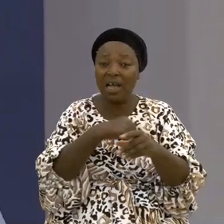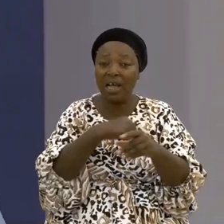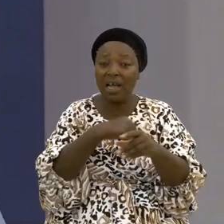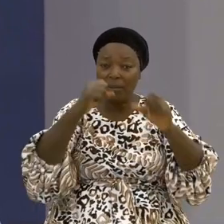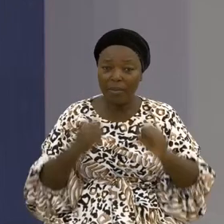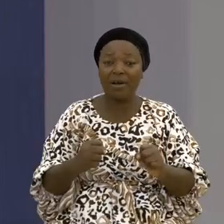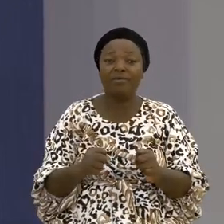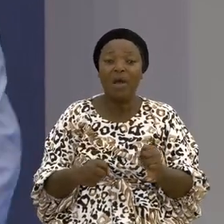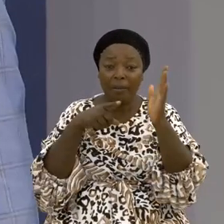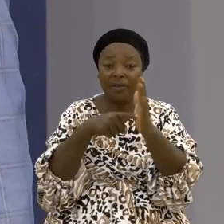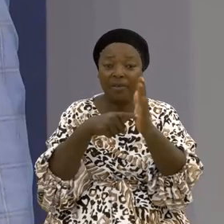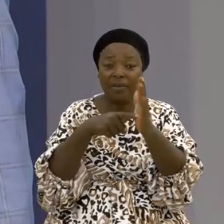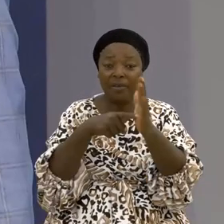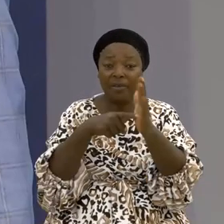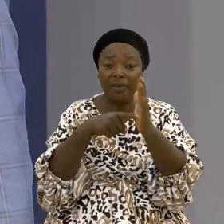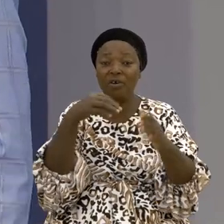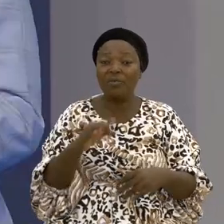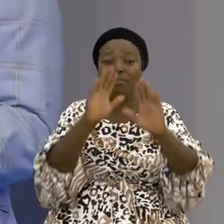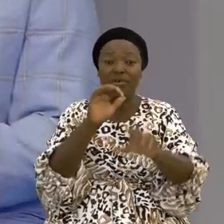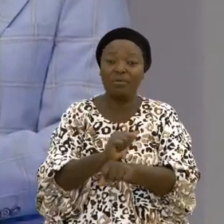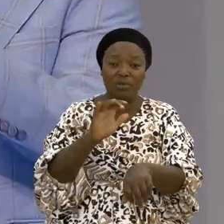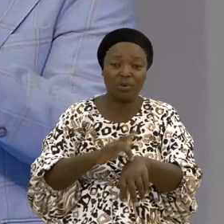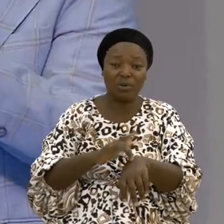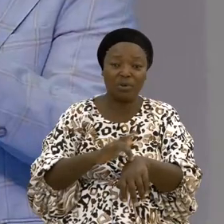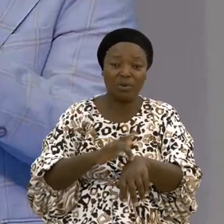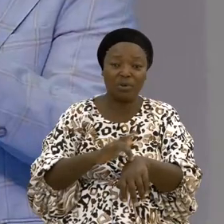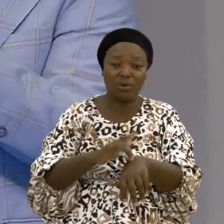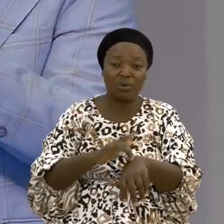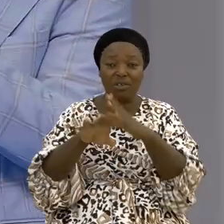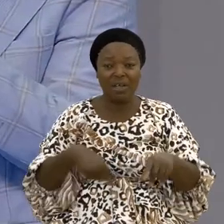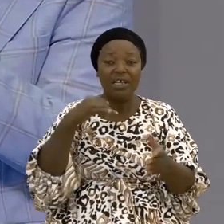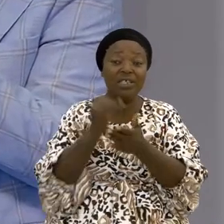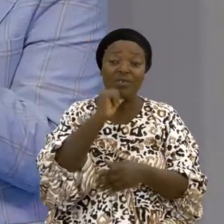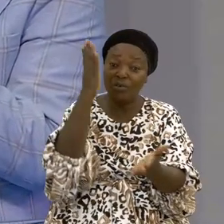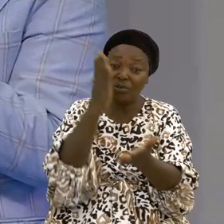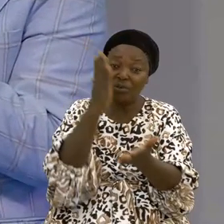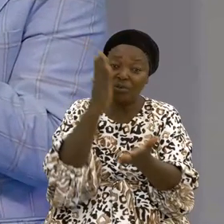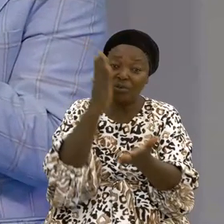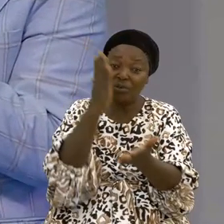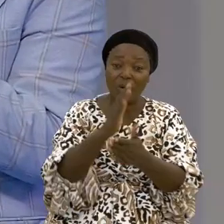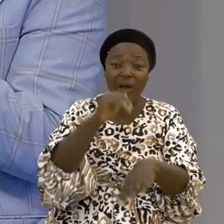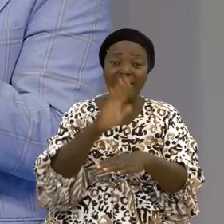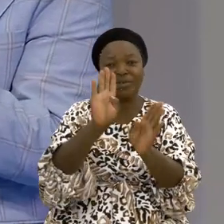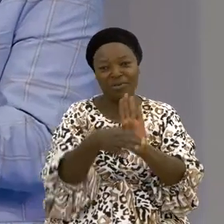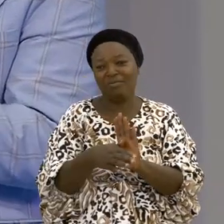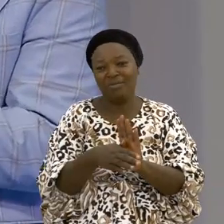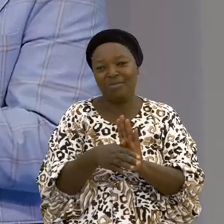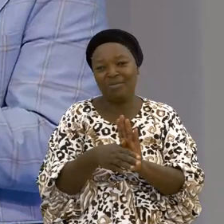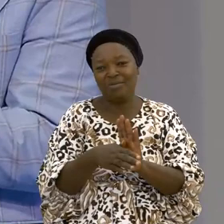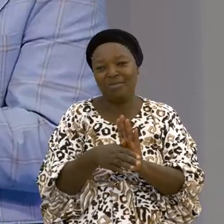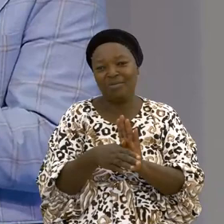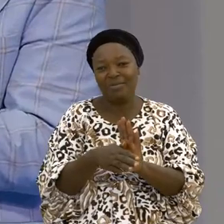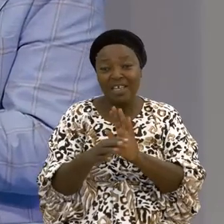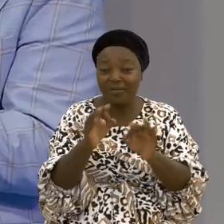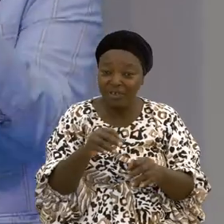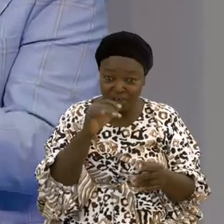manifestation of the miracle touch in your life, it will not stop at your door. If you're a husband, if you get